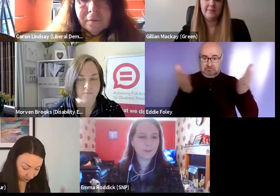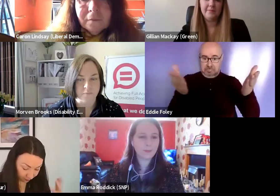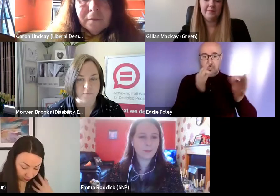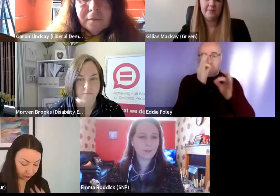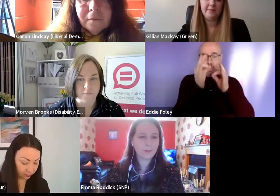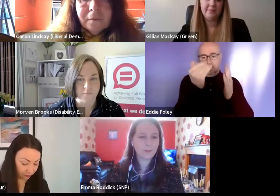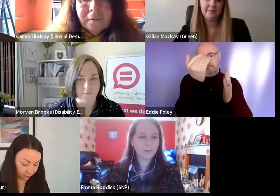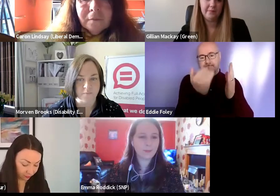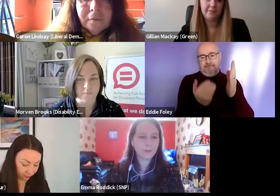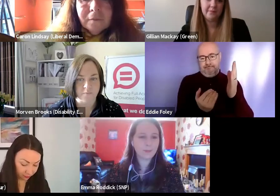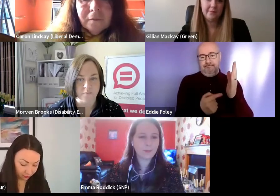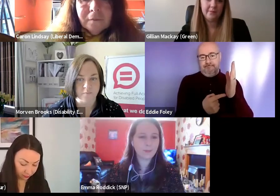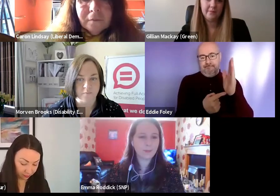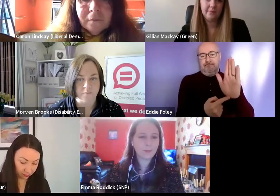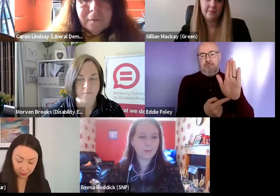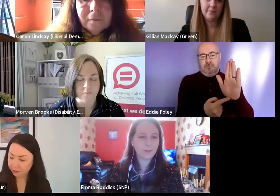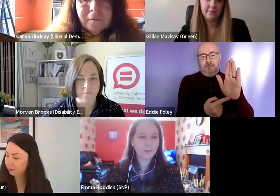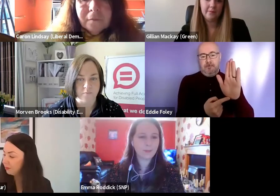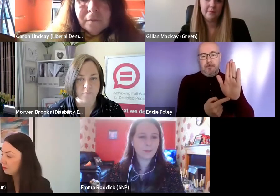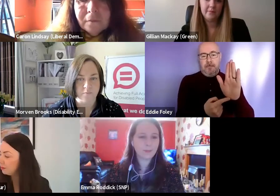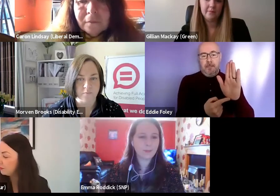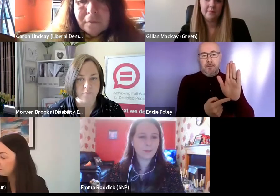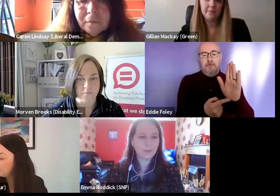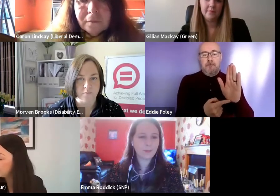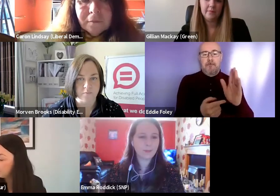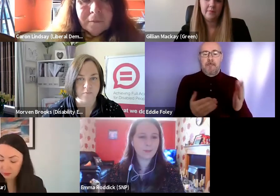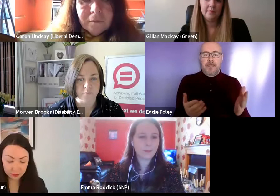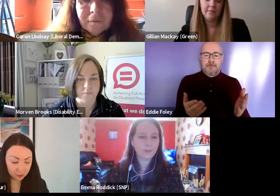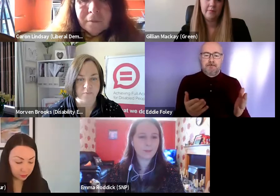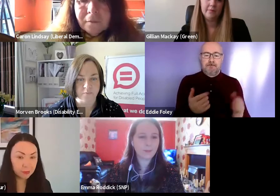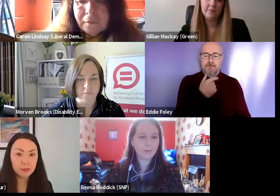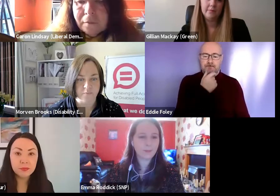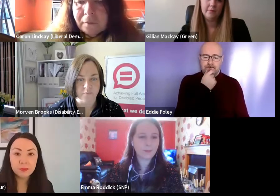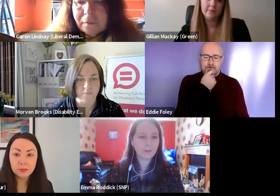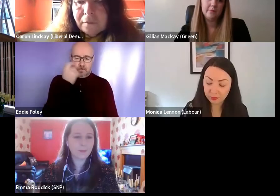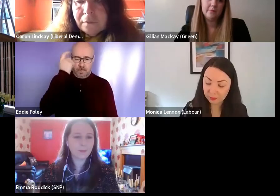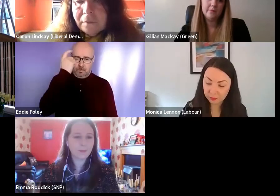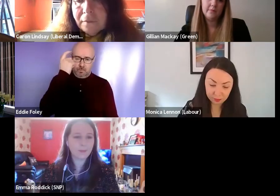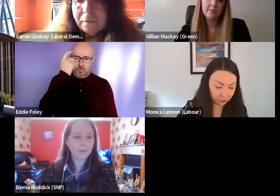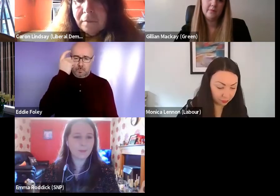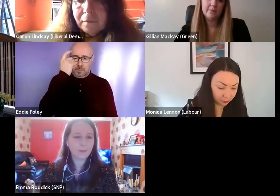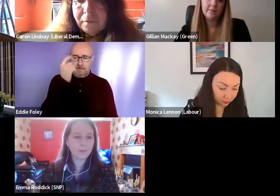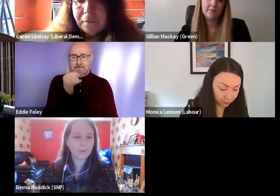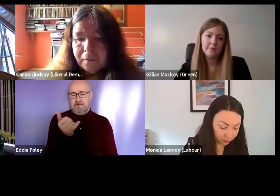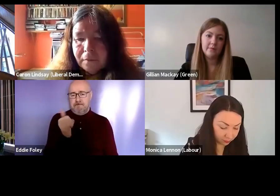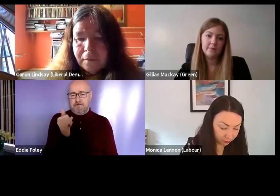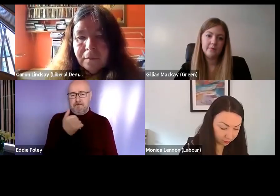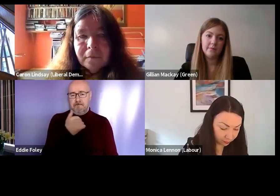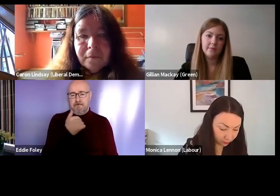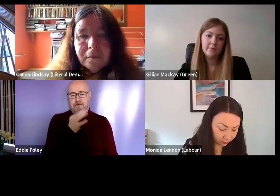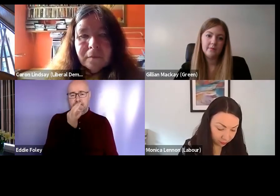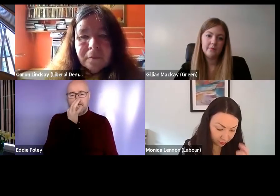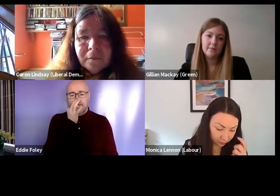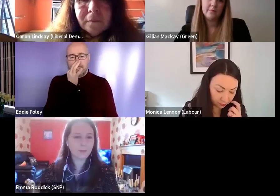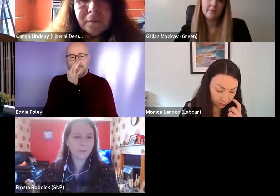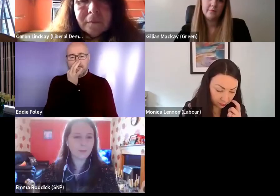come in since, and I wonder whether I could ask, please,